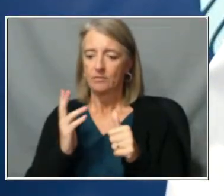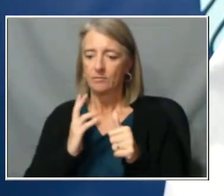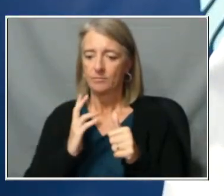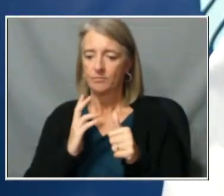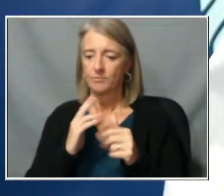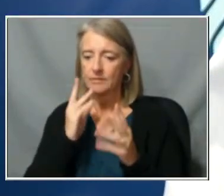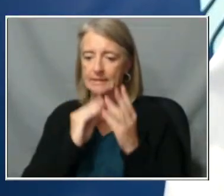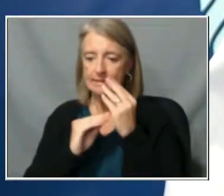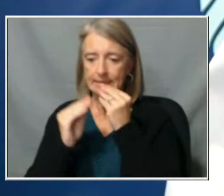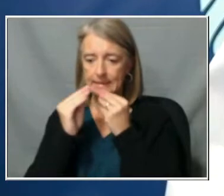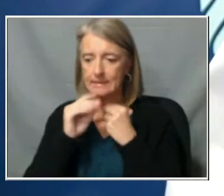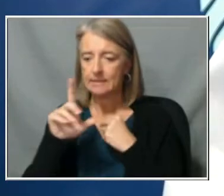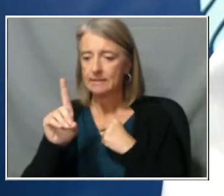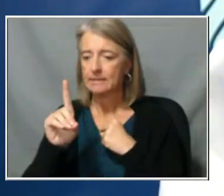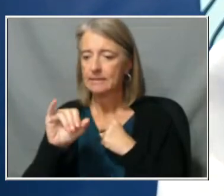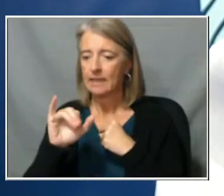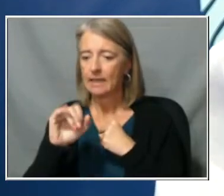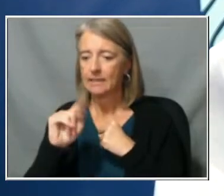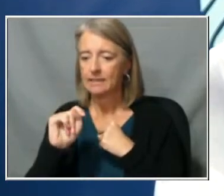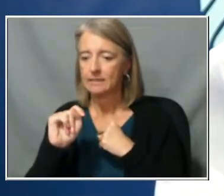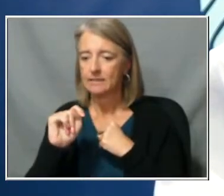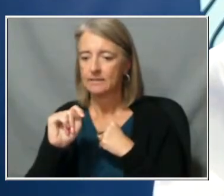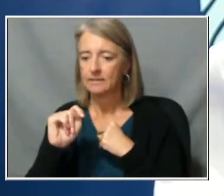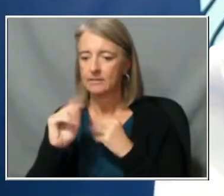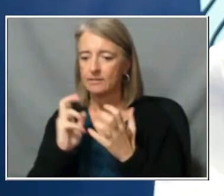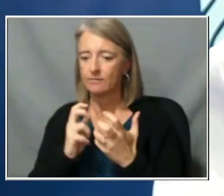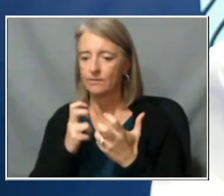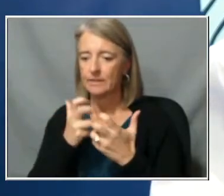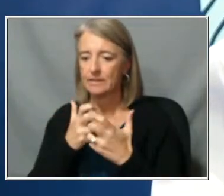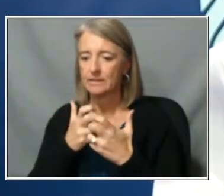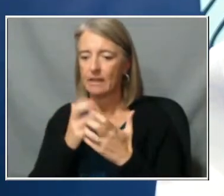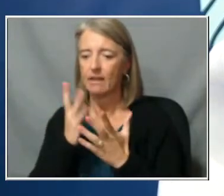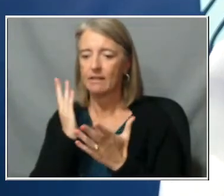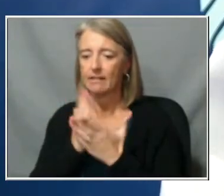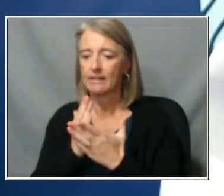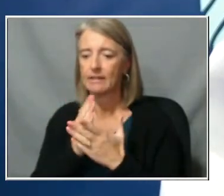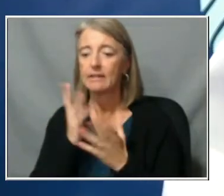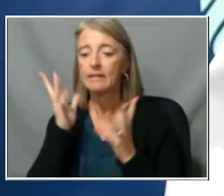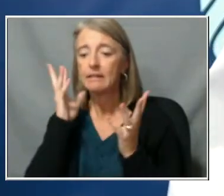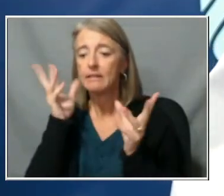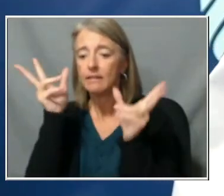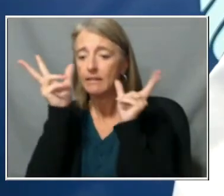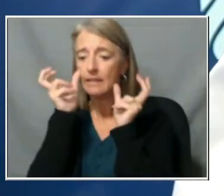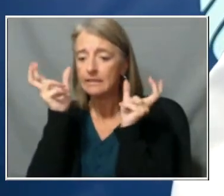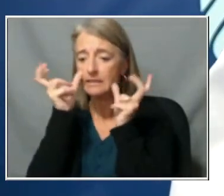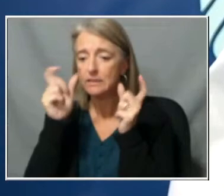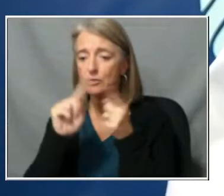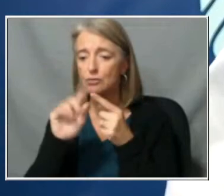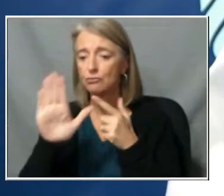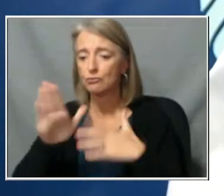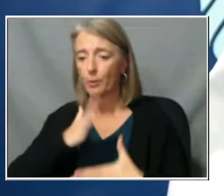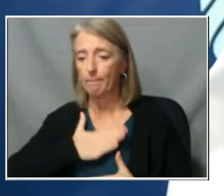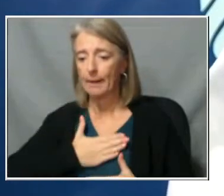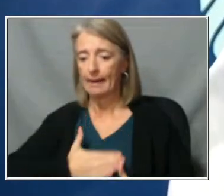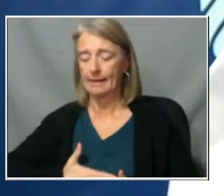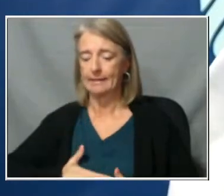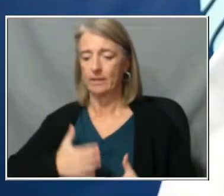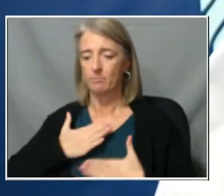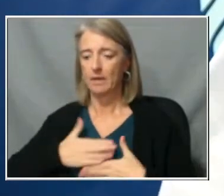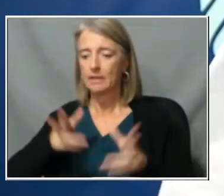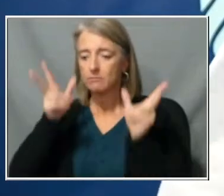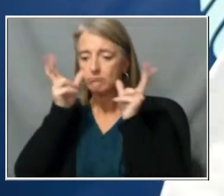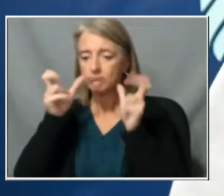diet, but it fits here too, right? Listen to your body. We have to listen to our body. And our body